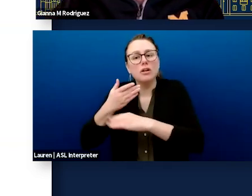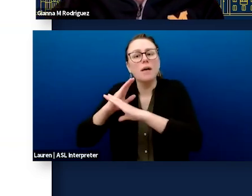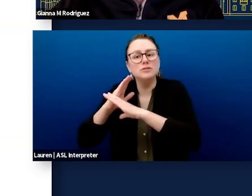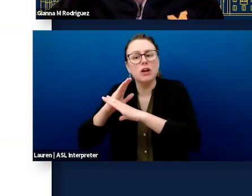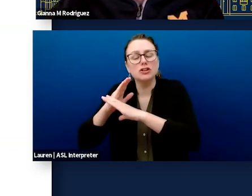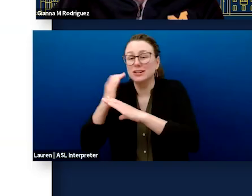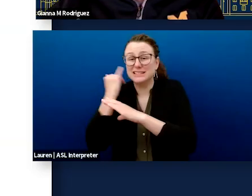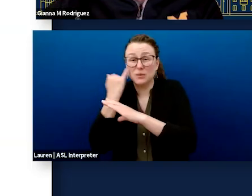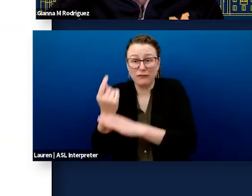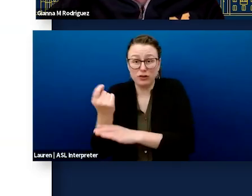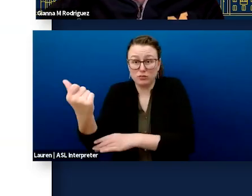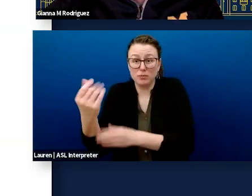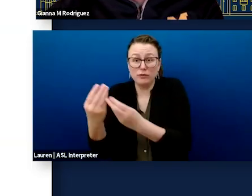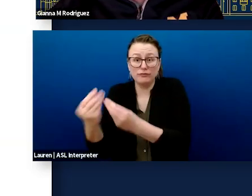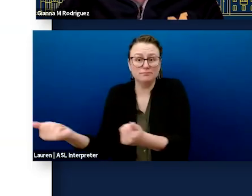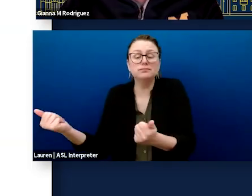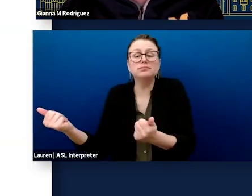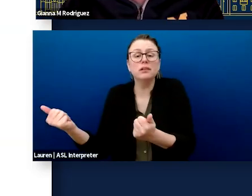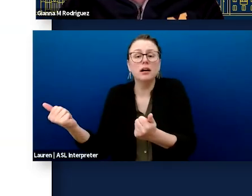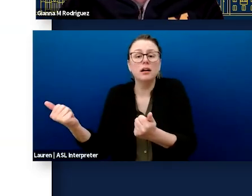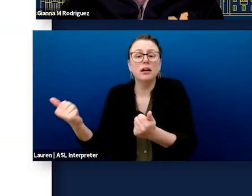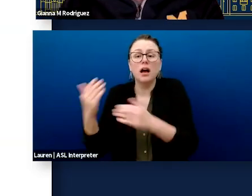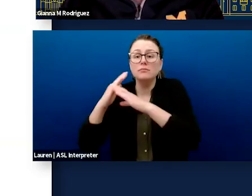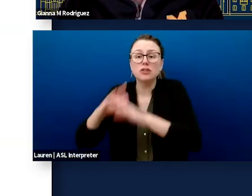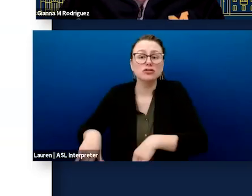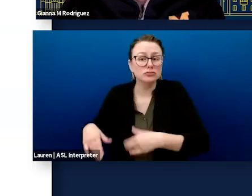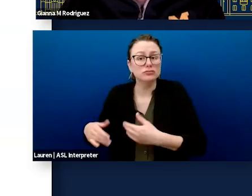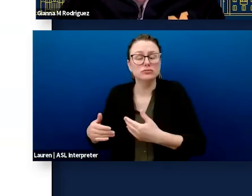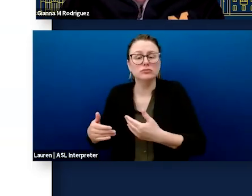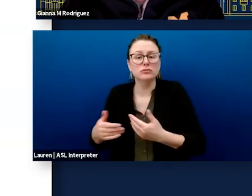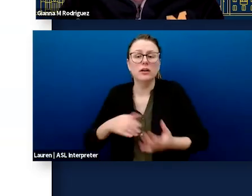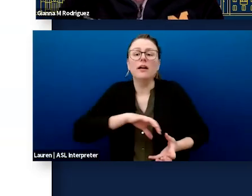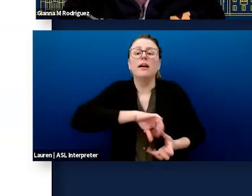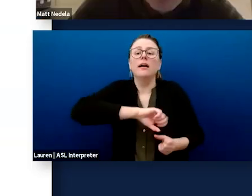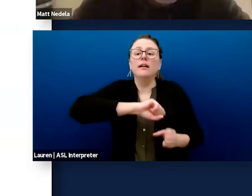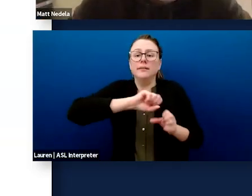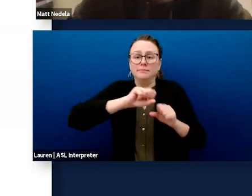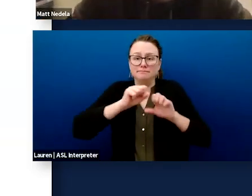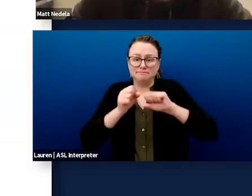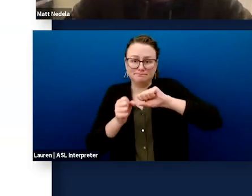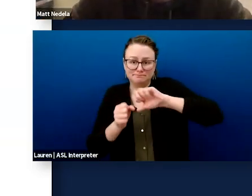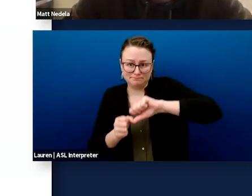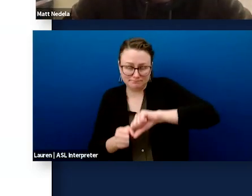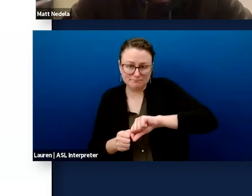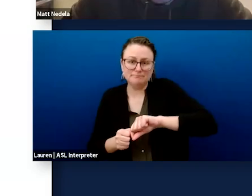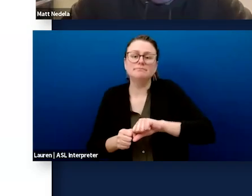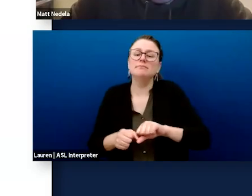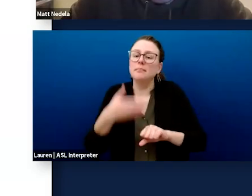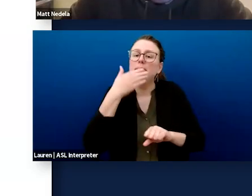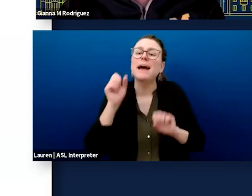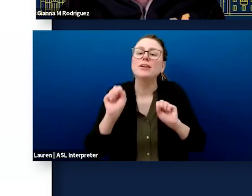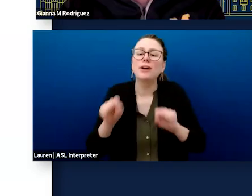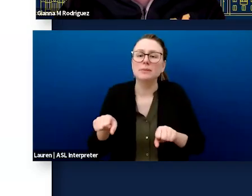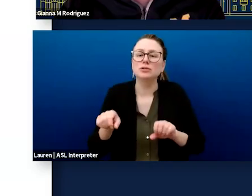remove that functional obstruction piece. And when you do that, you're able to move things